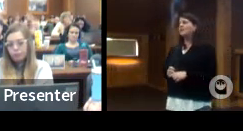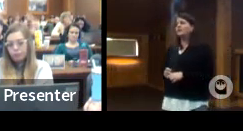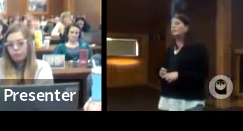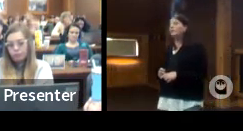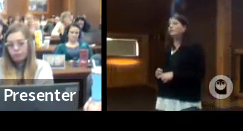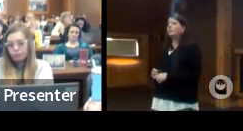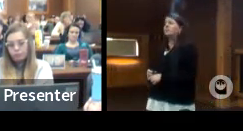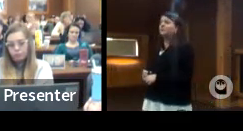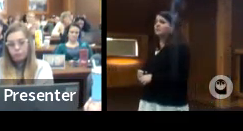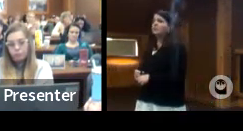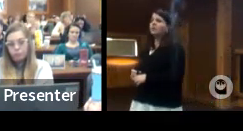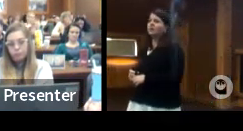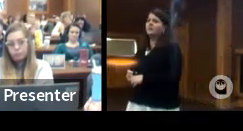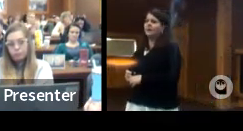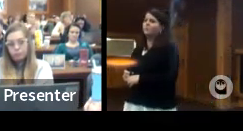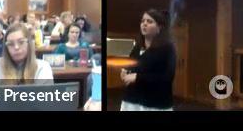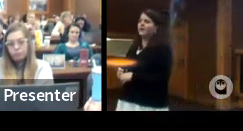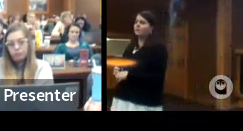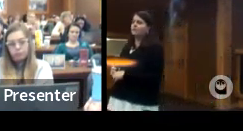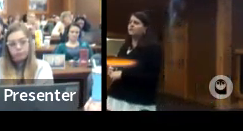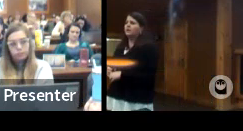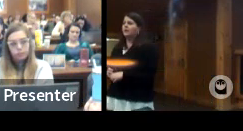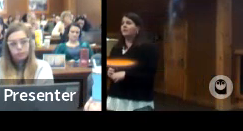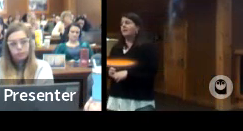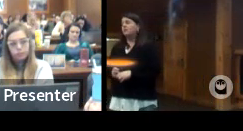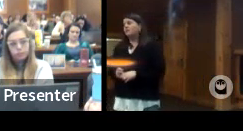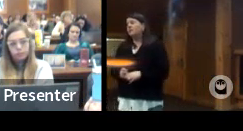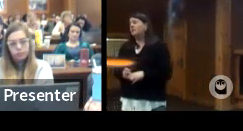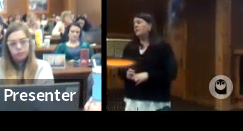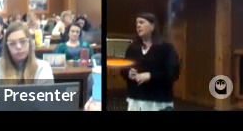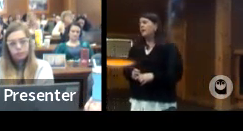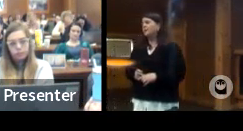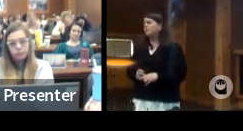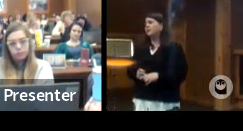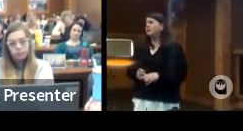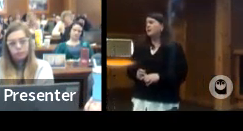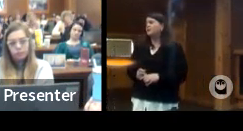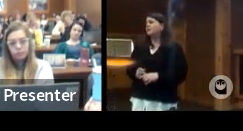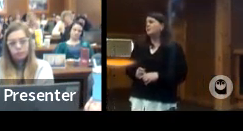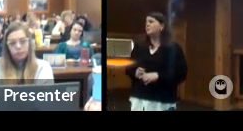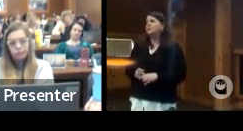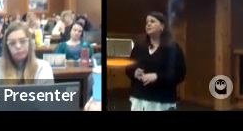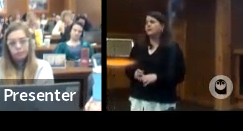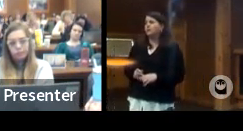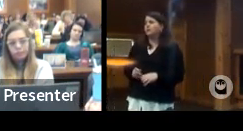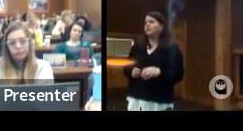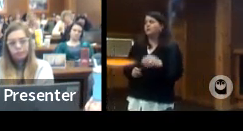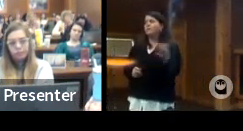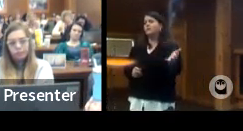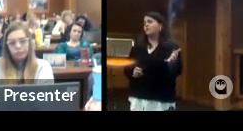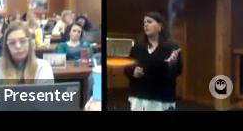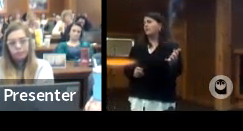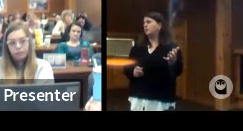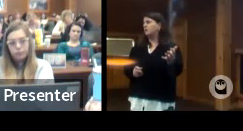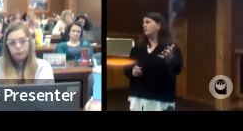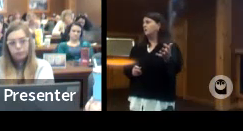way, I thought you were here for me. I mean, if it's gonna cause them more damage, then you need to step back and reassess. Is there someone else that can do it? Is there